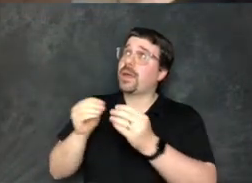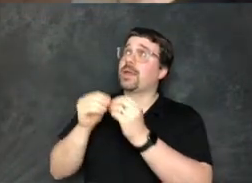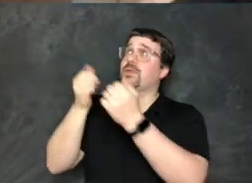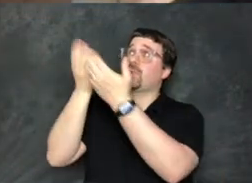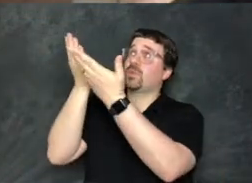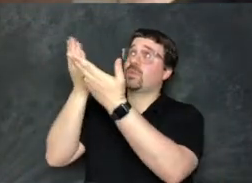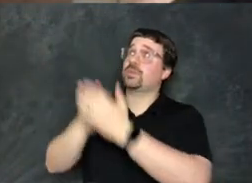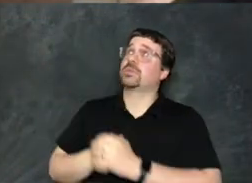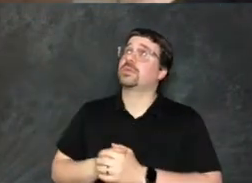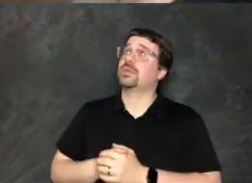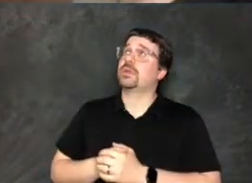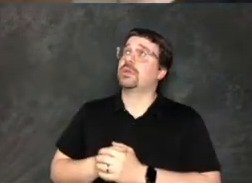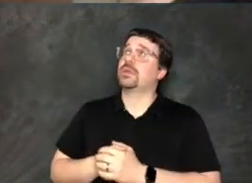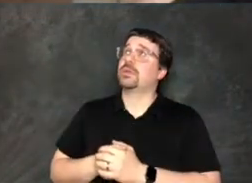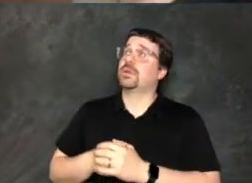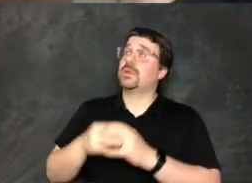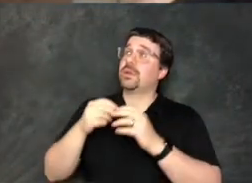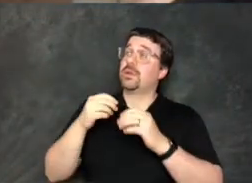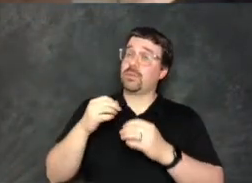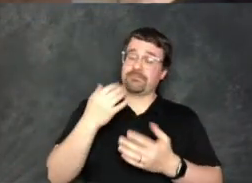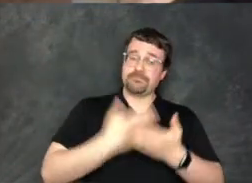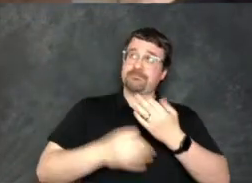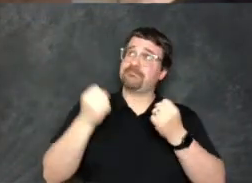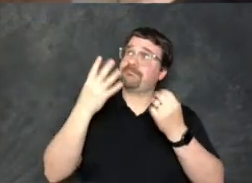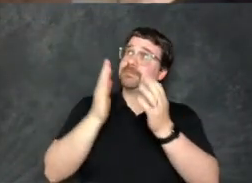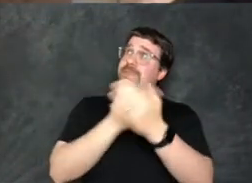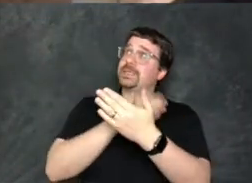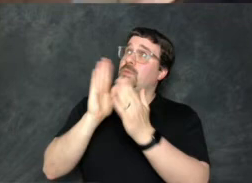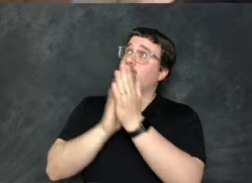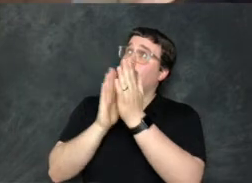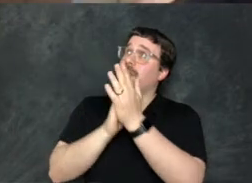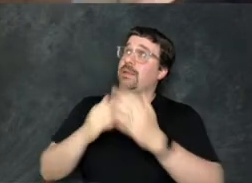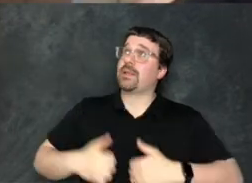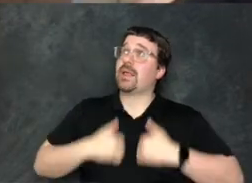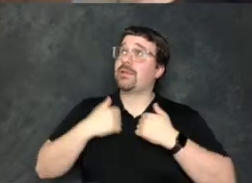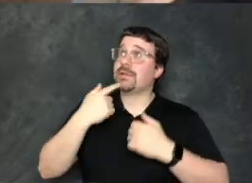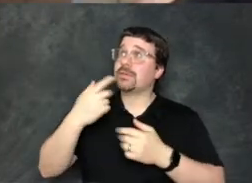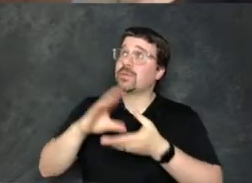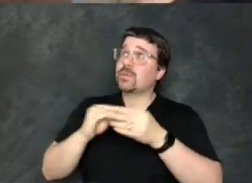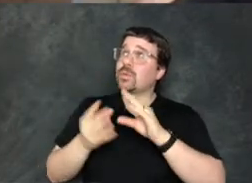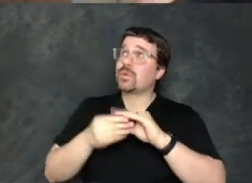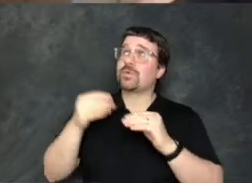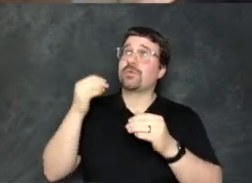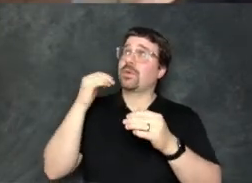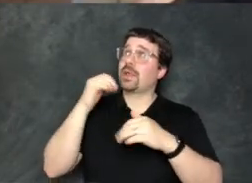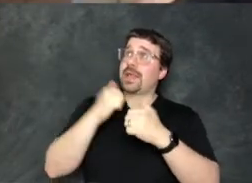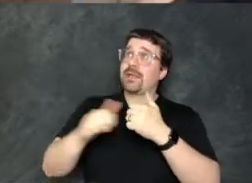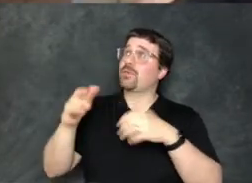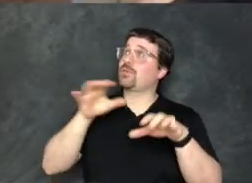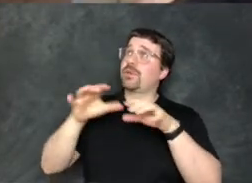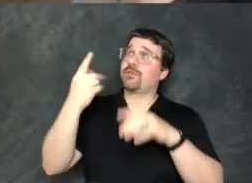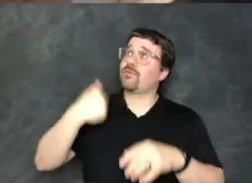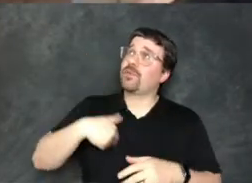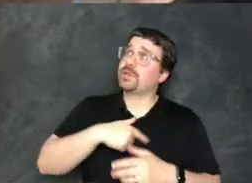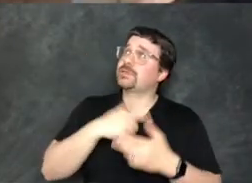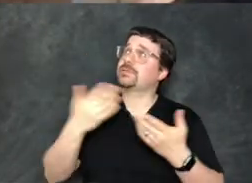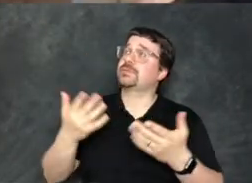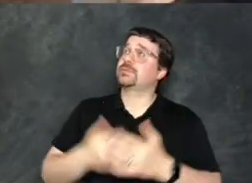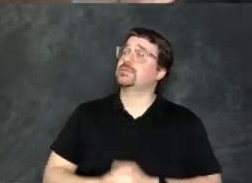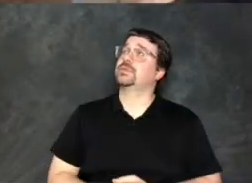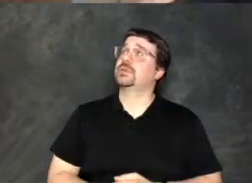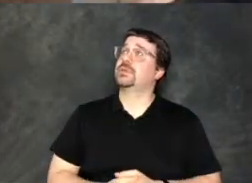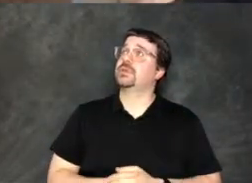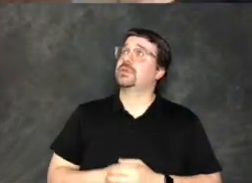you. Bless us with lips that sing your praise and lives that tell the stories of all that you have done for